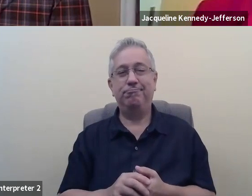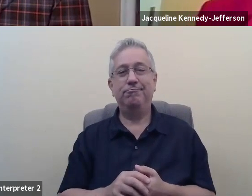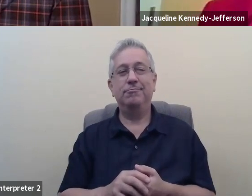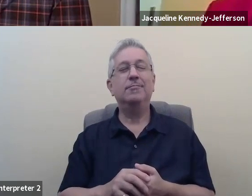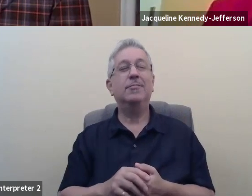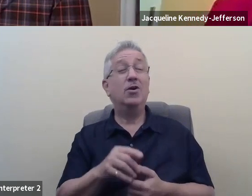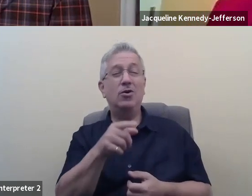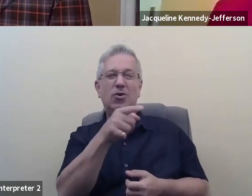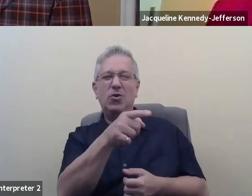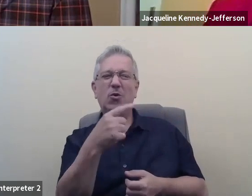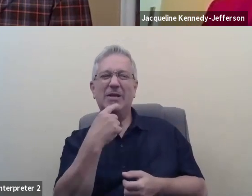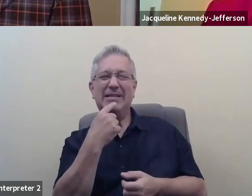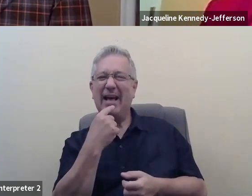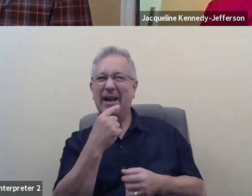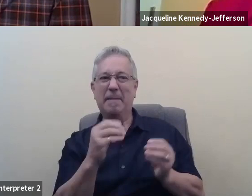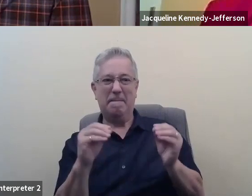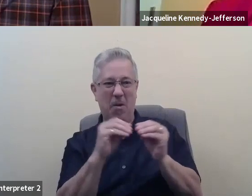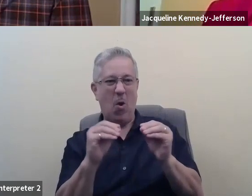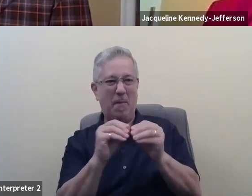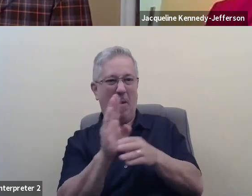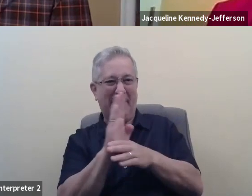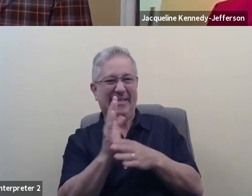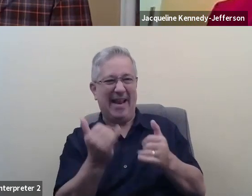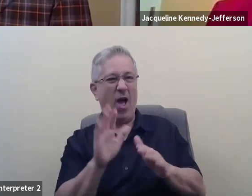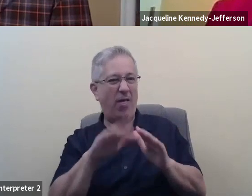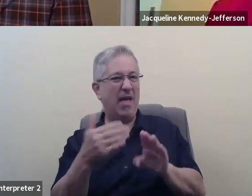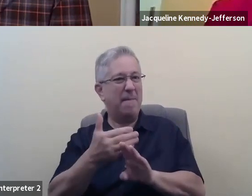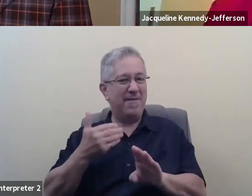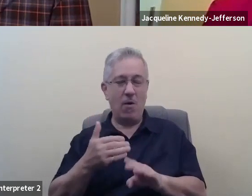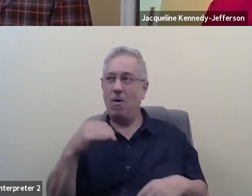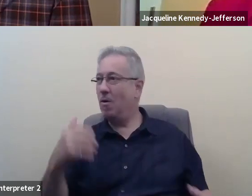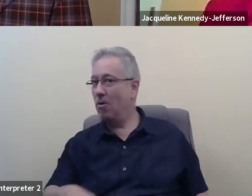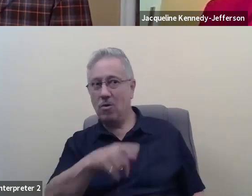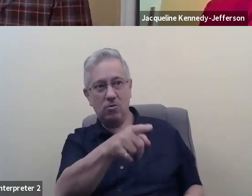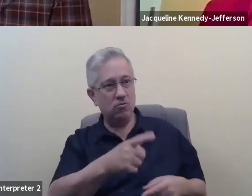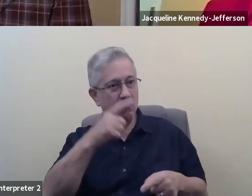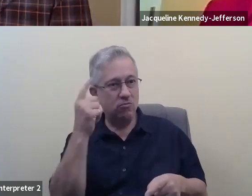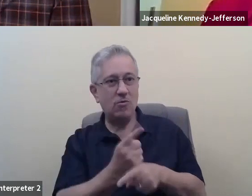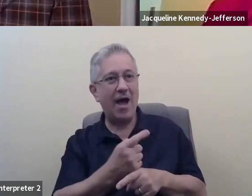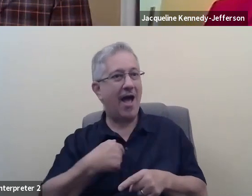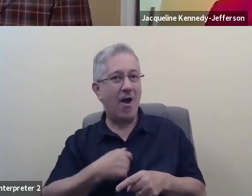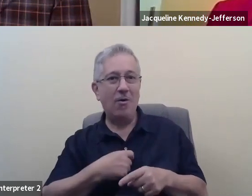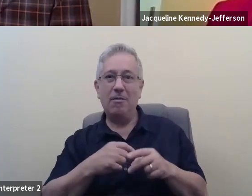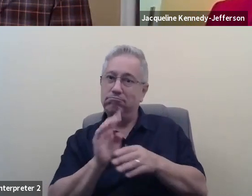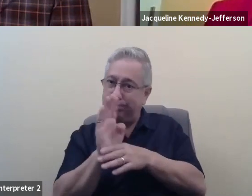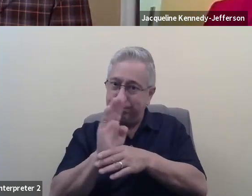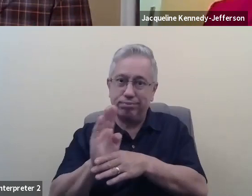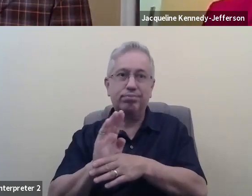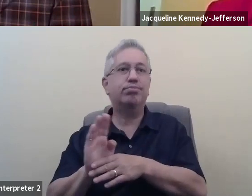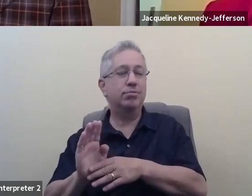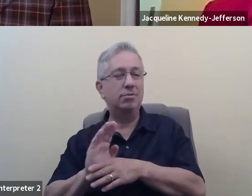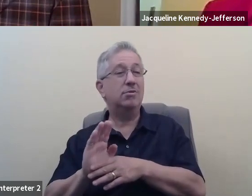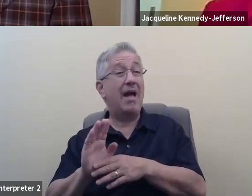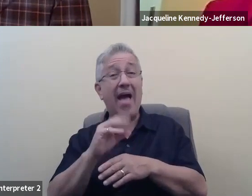ever point from Vincent, in that, yes, we are busier than ever. And we're working across all